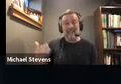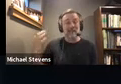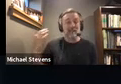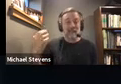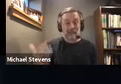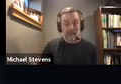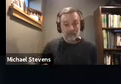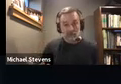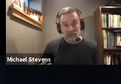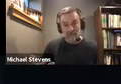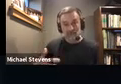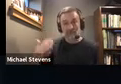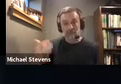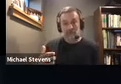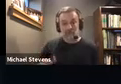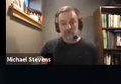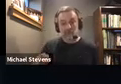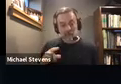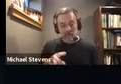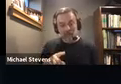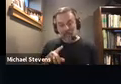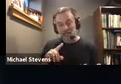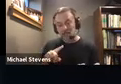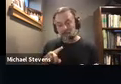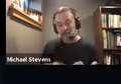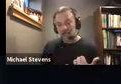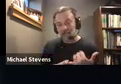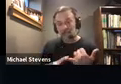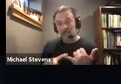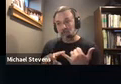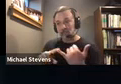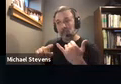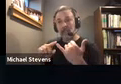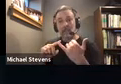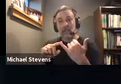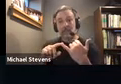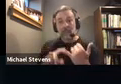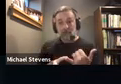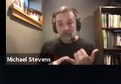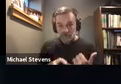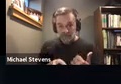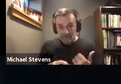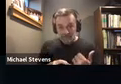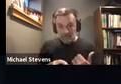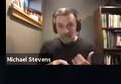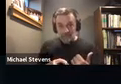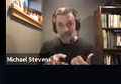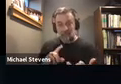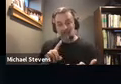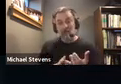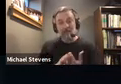Again, a very manual process for these people who have to both check to make sure the language is correct.